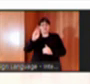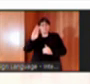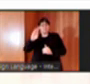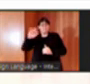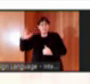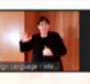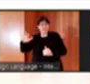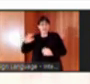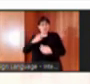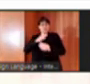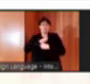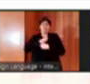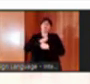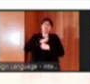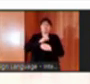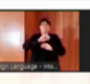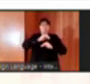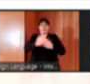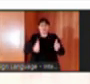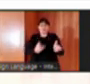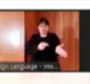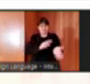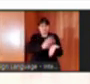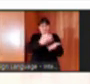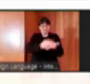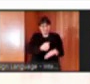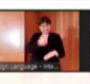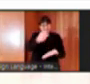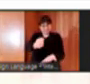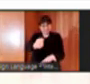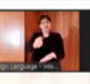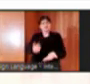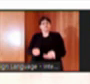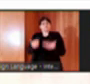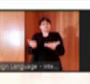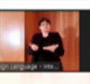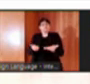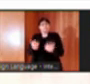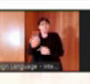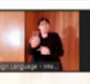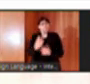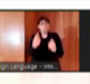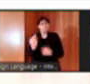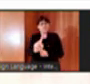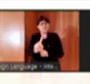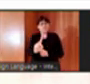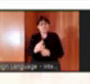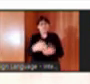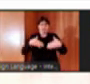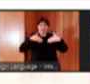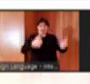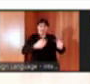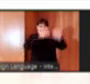relief package has been provided to both strengthen the capacity of our